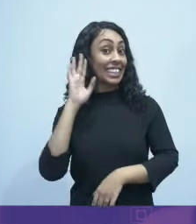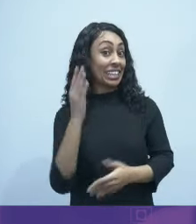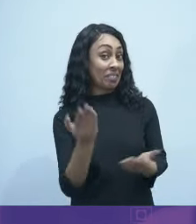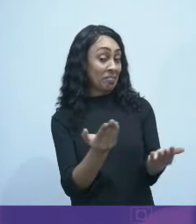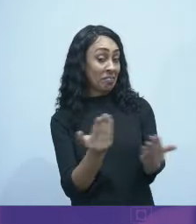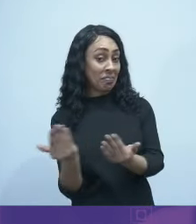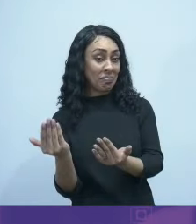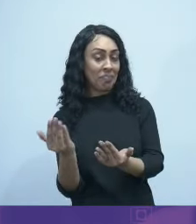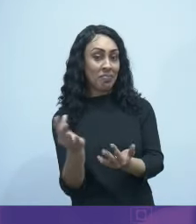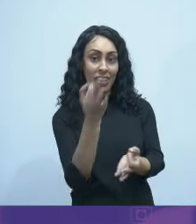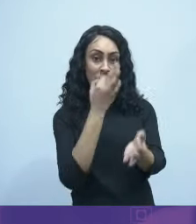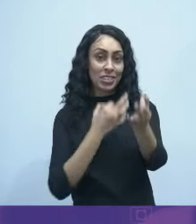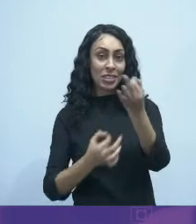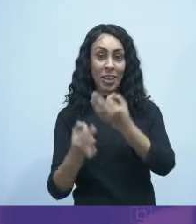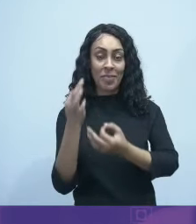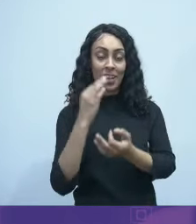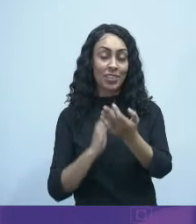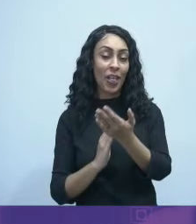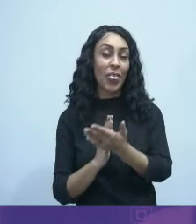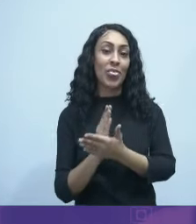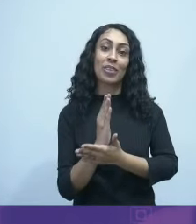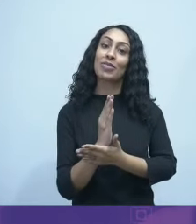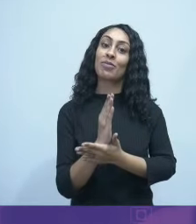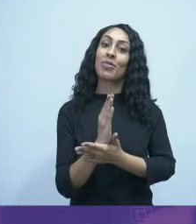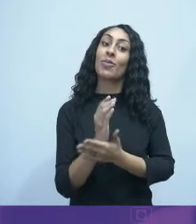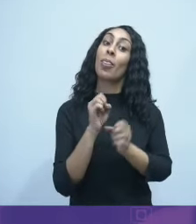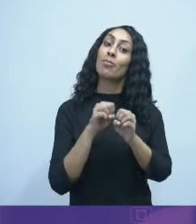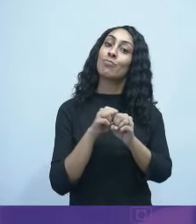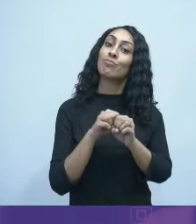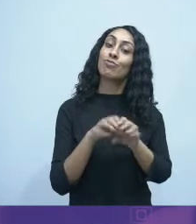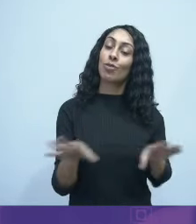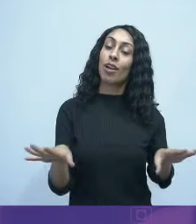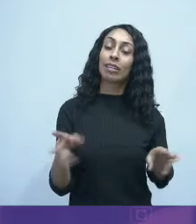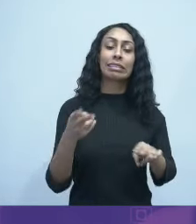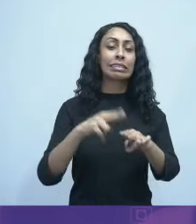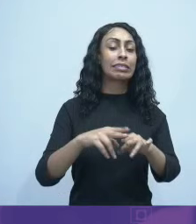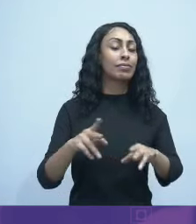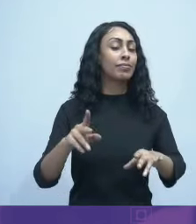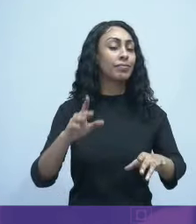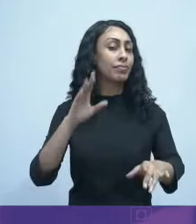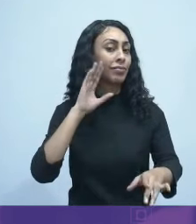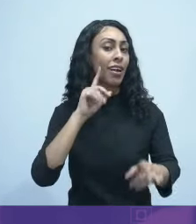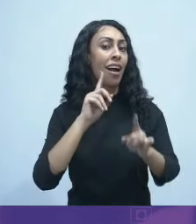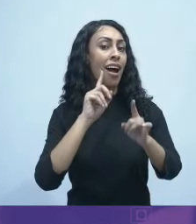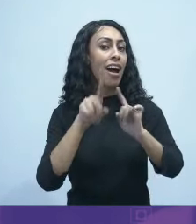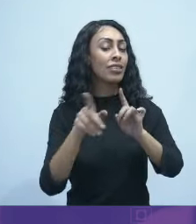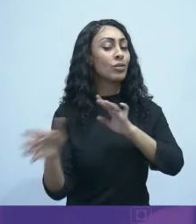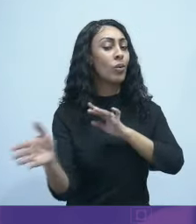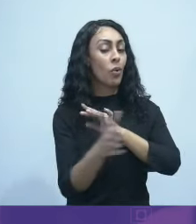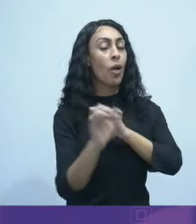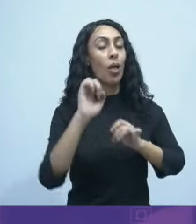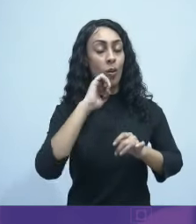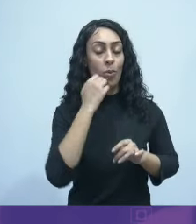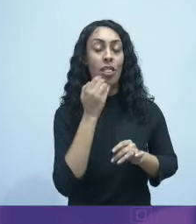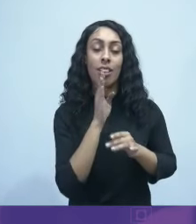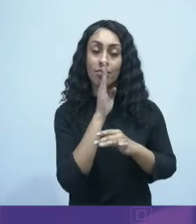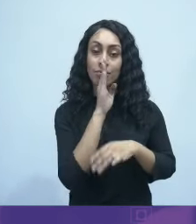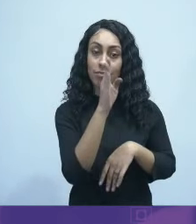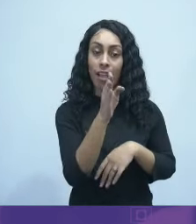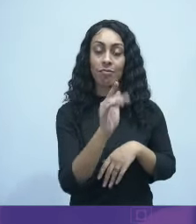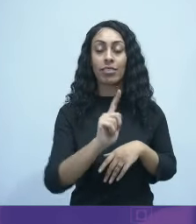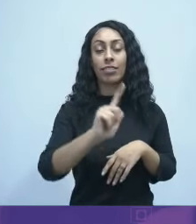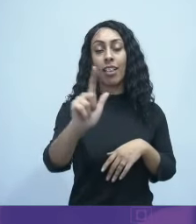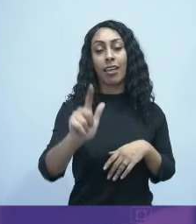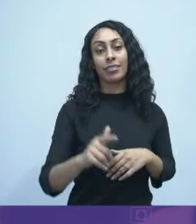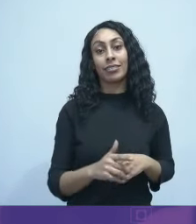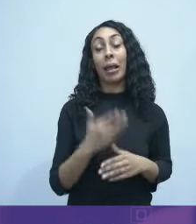been collating questions in the run-up to today's broadcast, and if we don't manage to get to yours in the session today, we will come back to you directly. So please